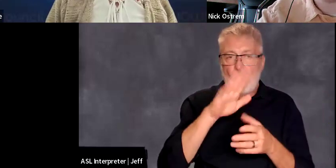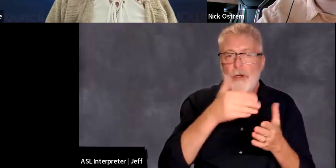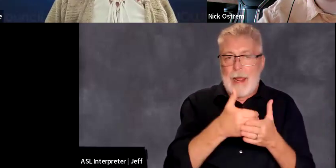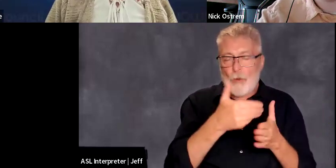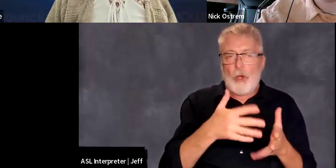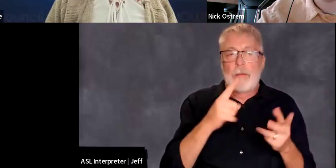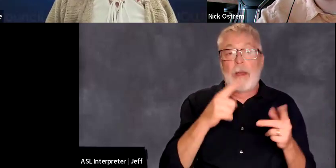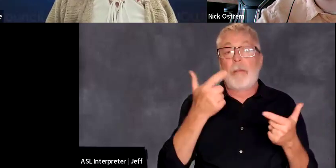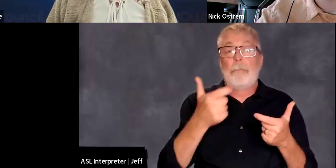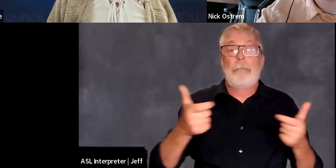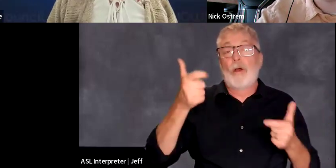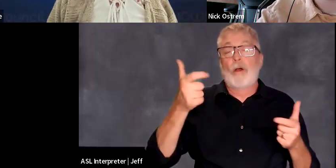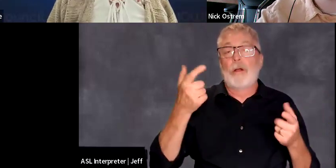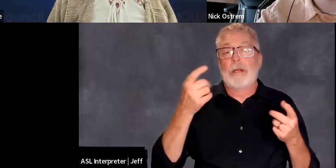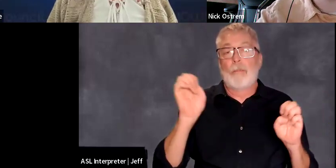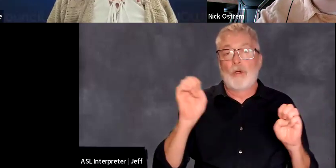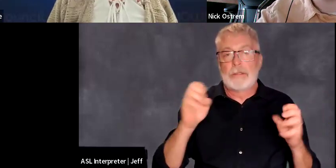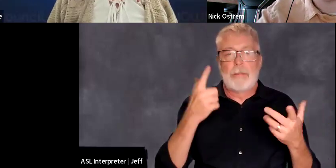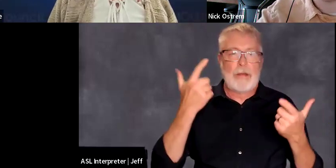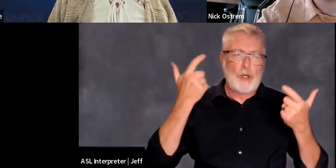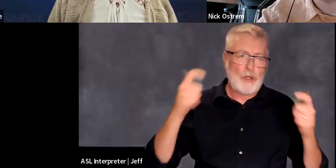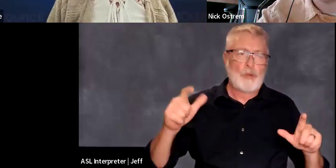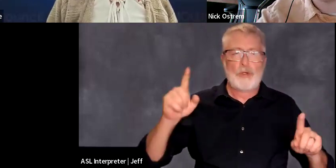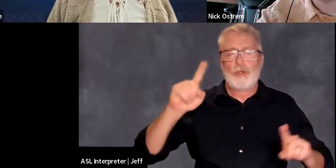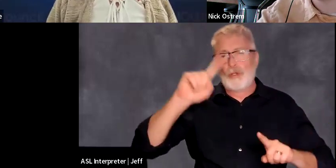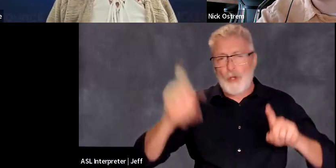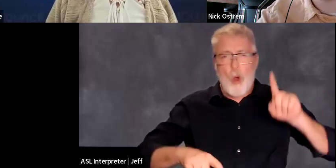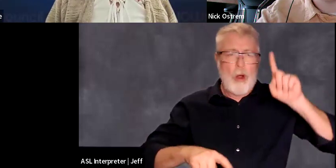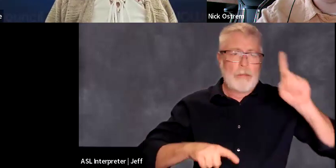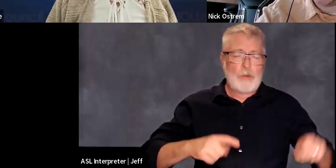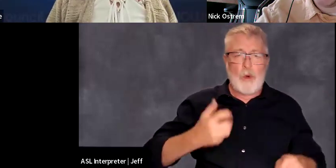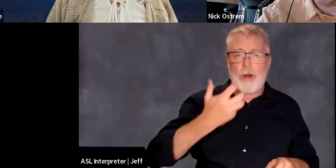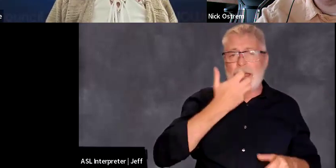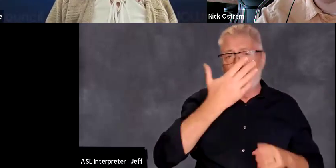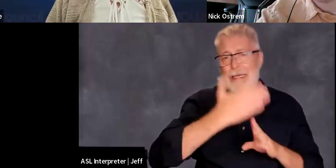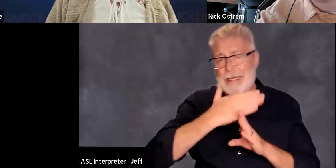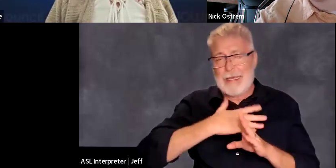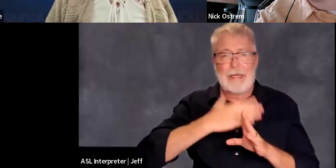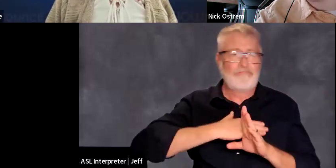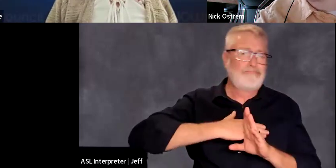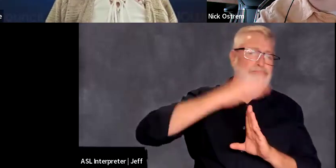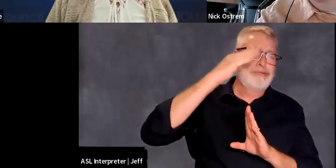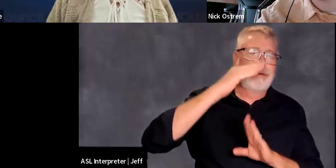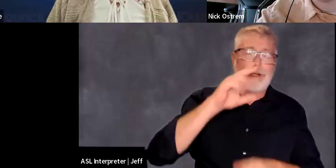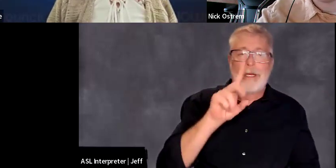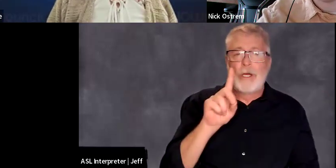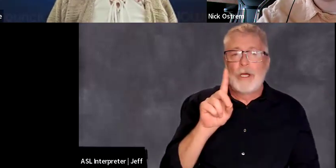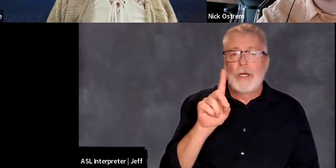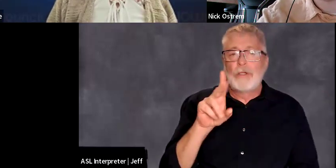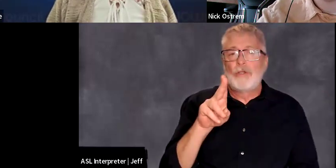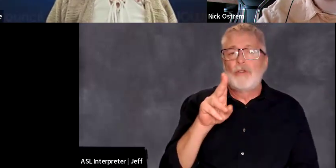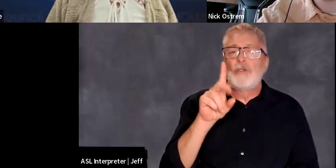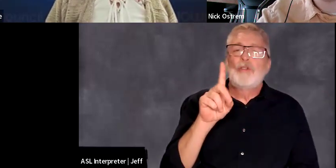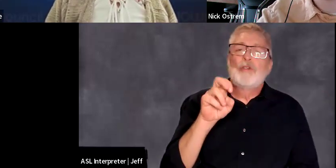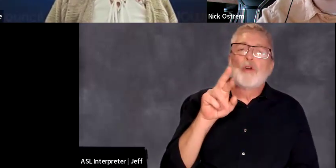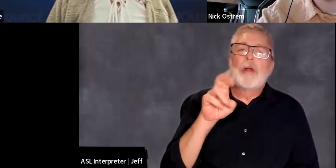bigger things. There may be large storms, heat waves, derechos that will affect larger areas.